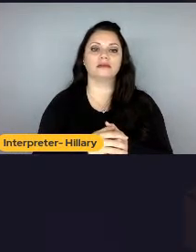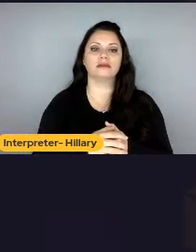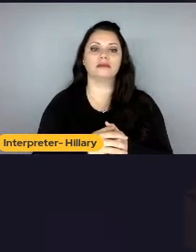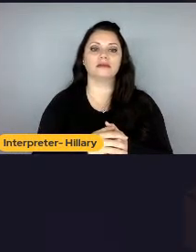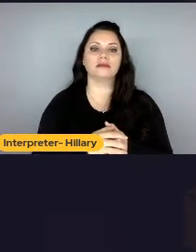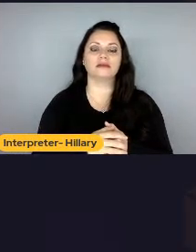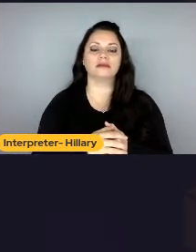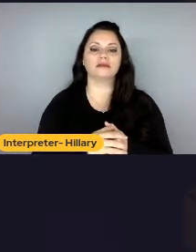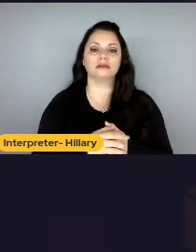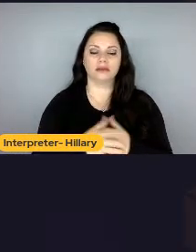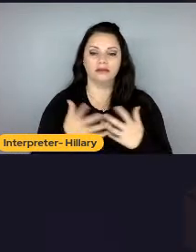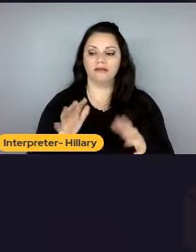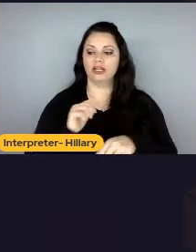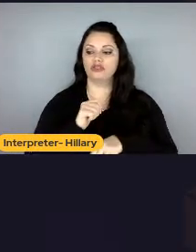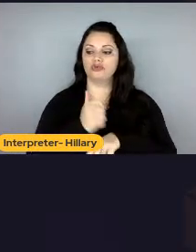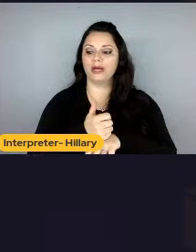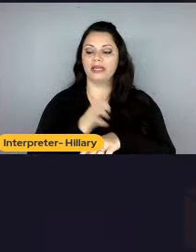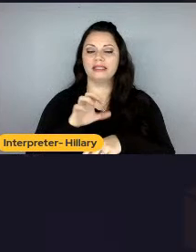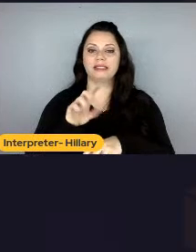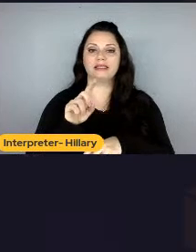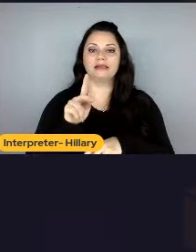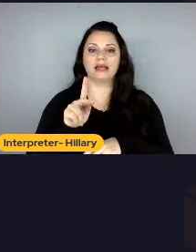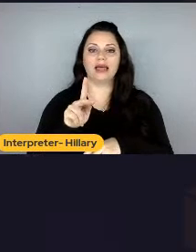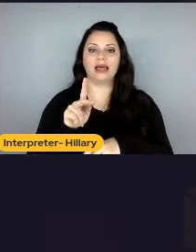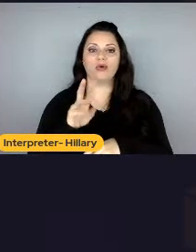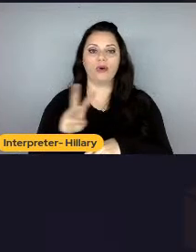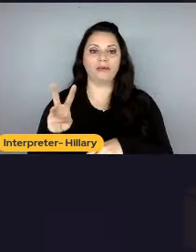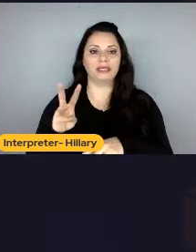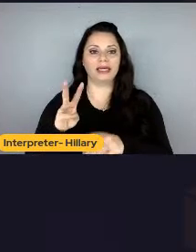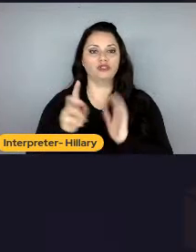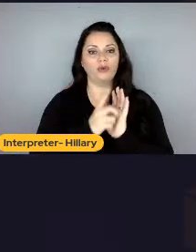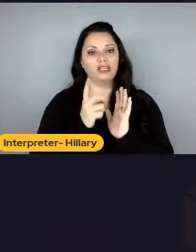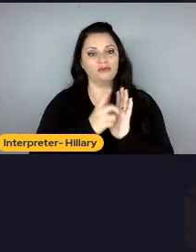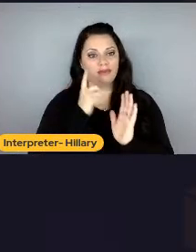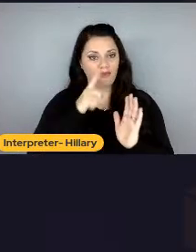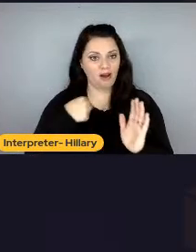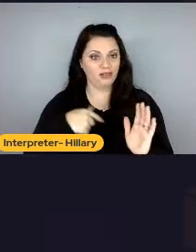It has created CDK and website directory for us.